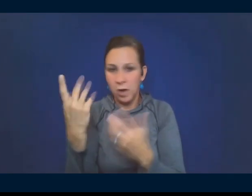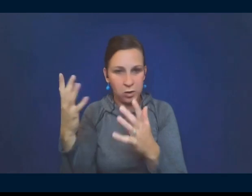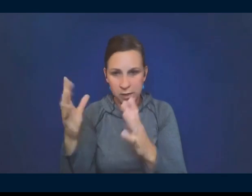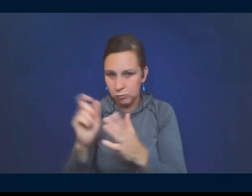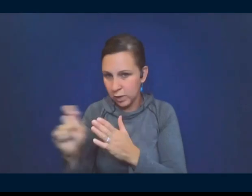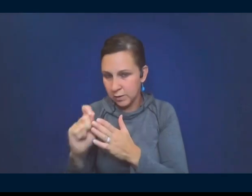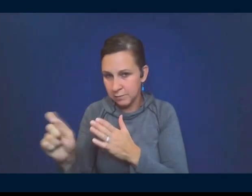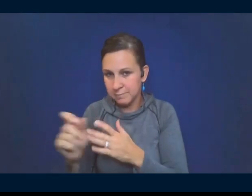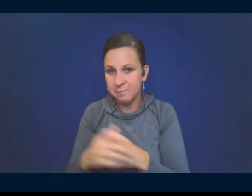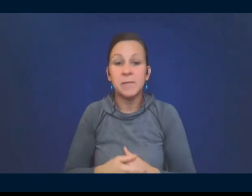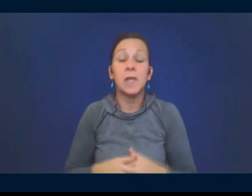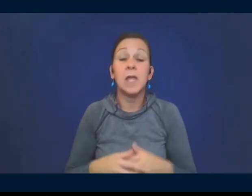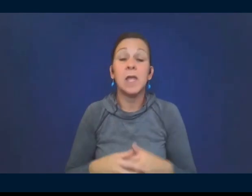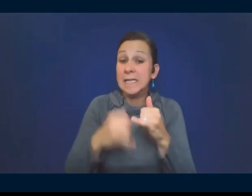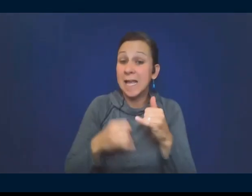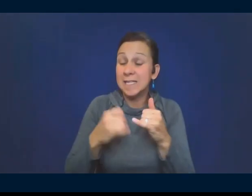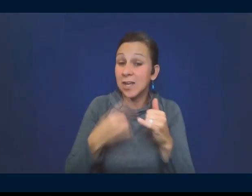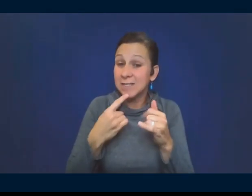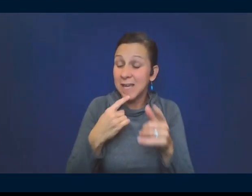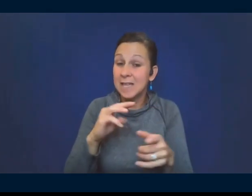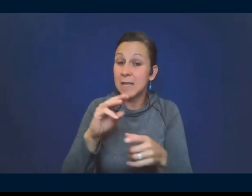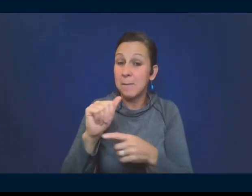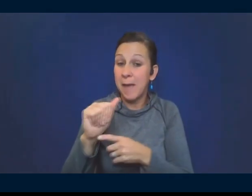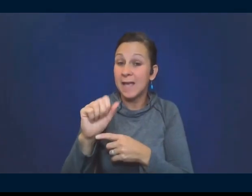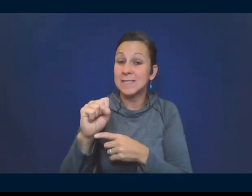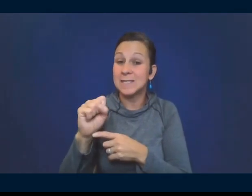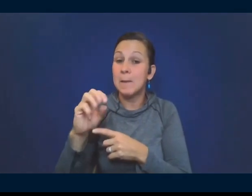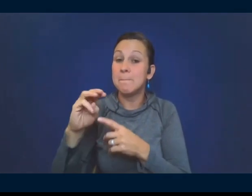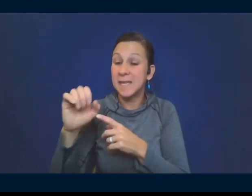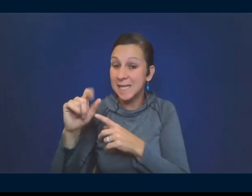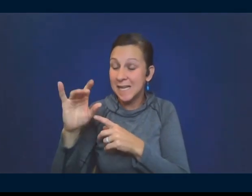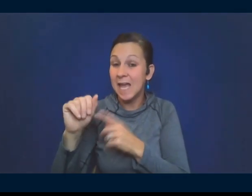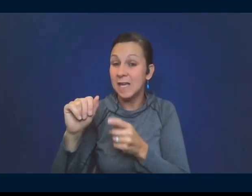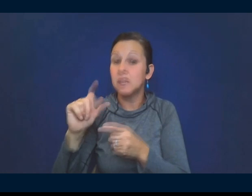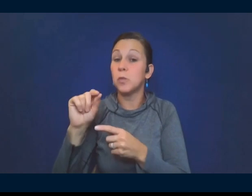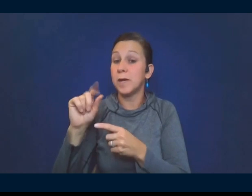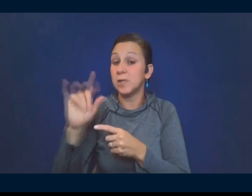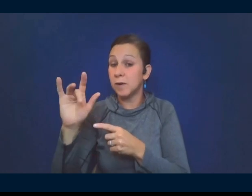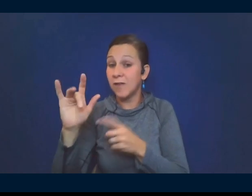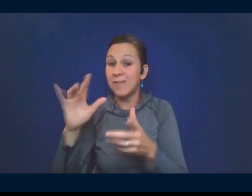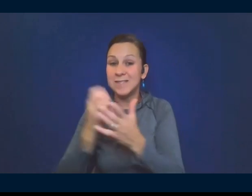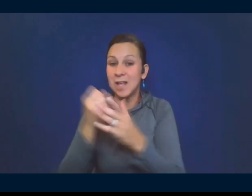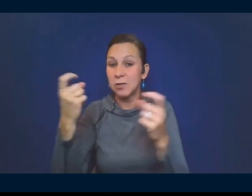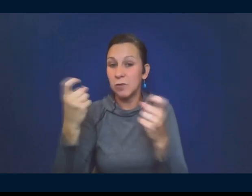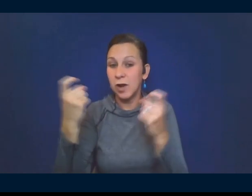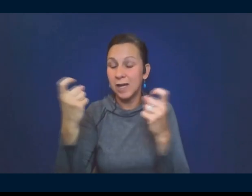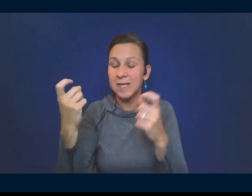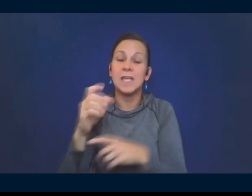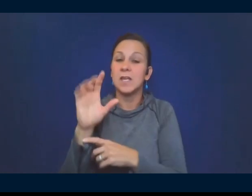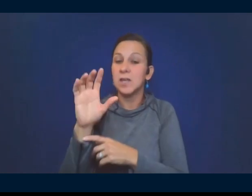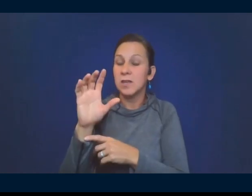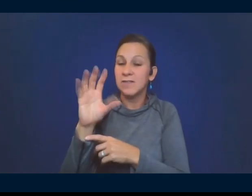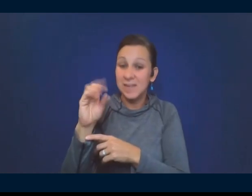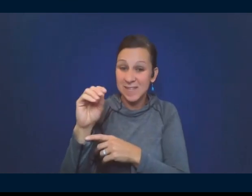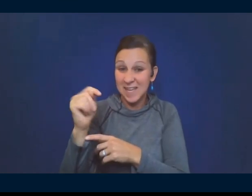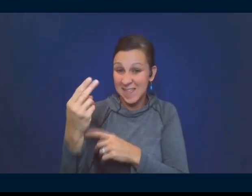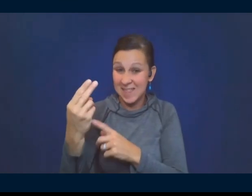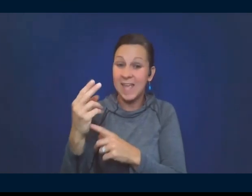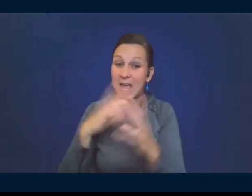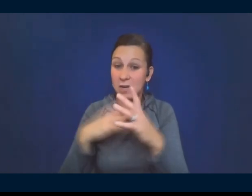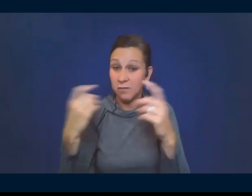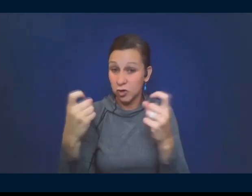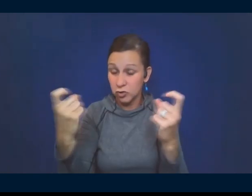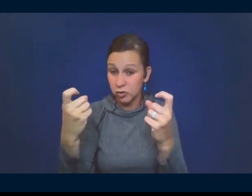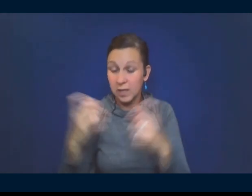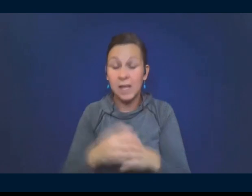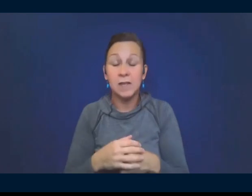Lastly, I'll just say that the Mass Media Fellowship in 2025 is celebrating its 50th anniversary. It's been around for a while. And those fellows